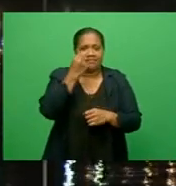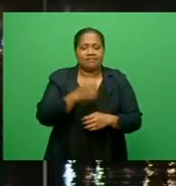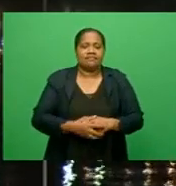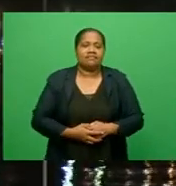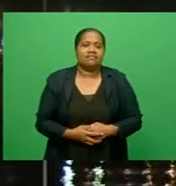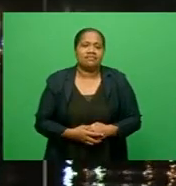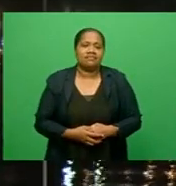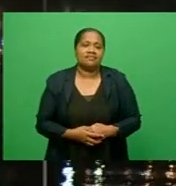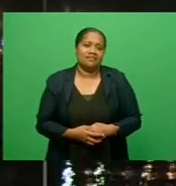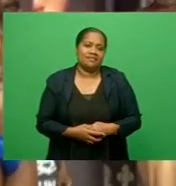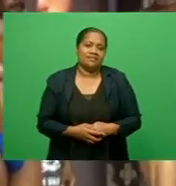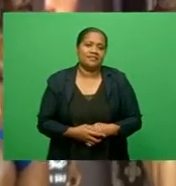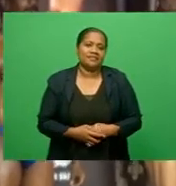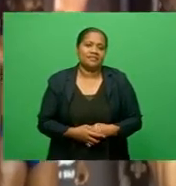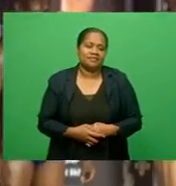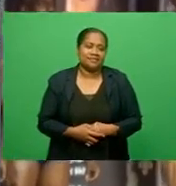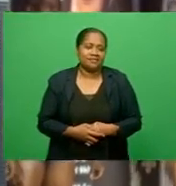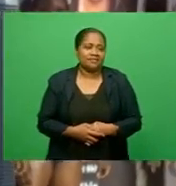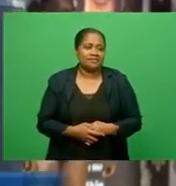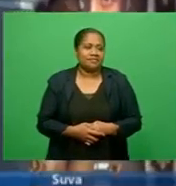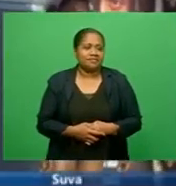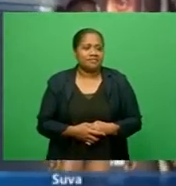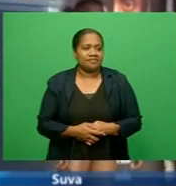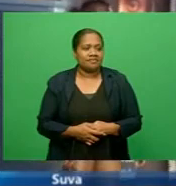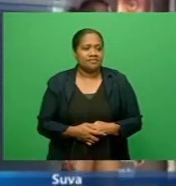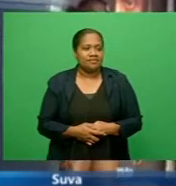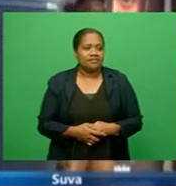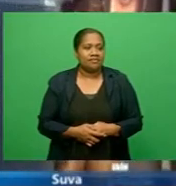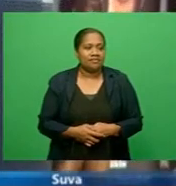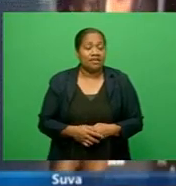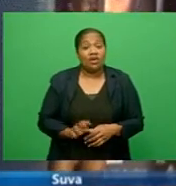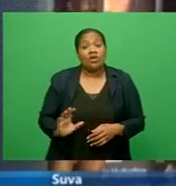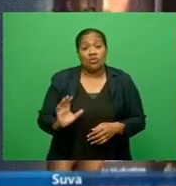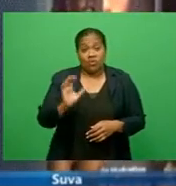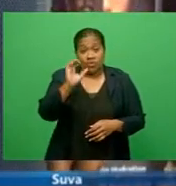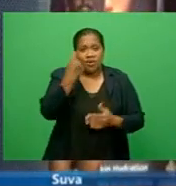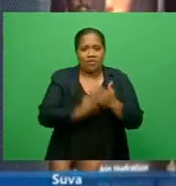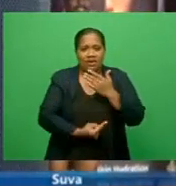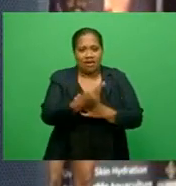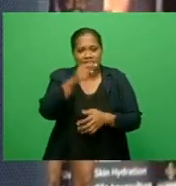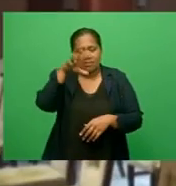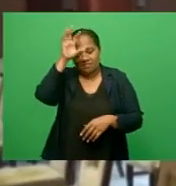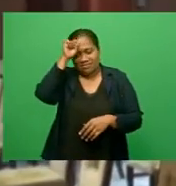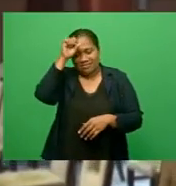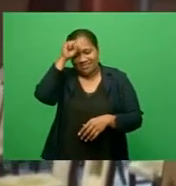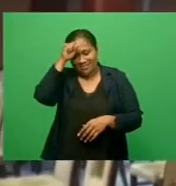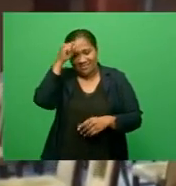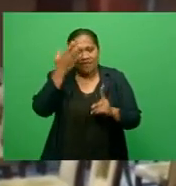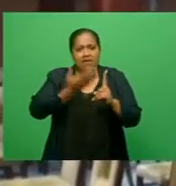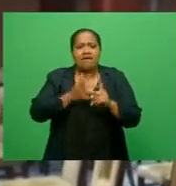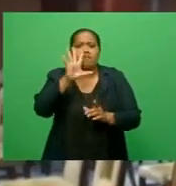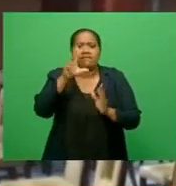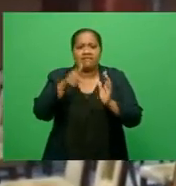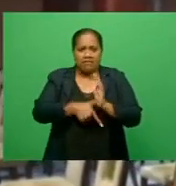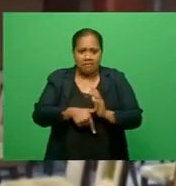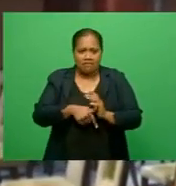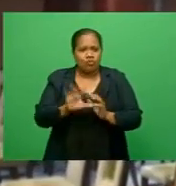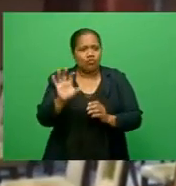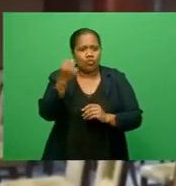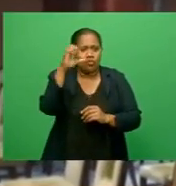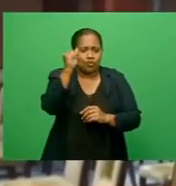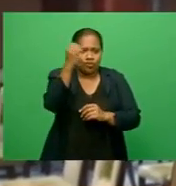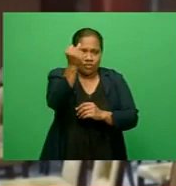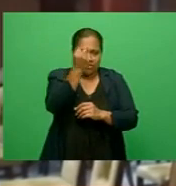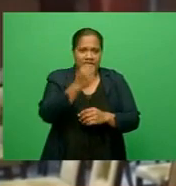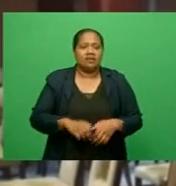Matairakula with this. The win was a memorable one for the 5-time champion. And I would like to dedicate this